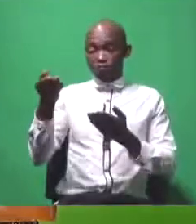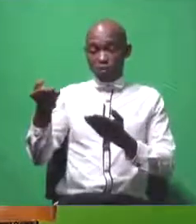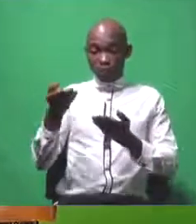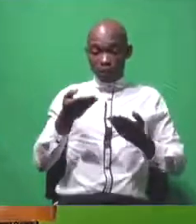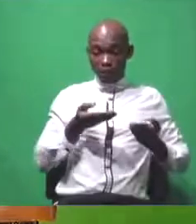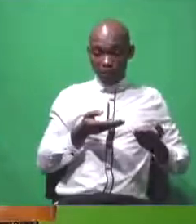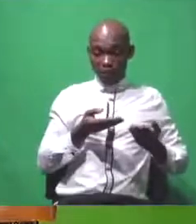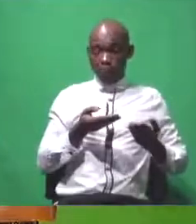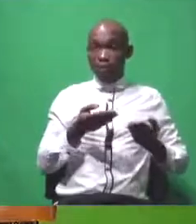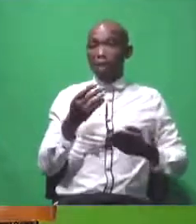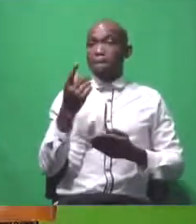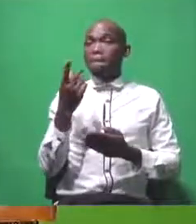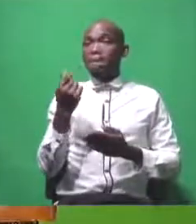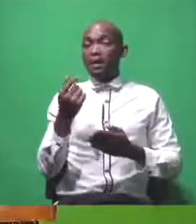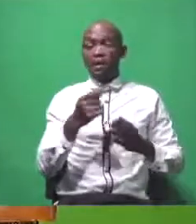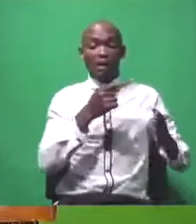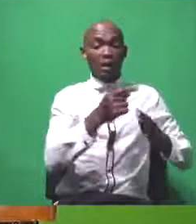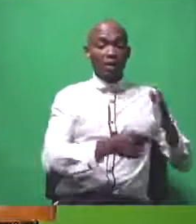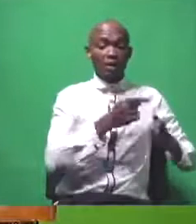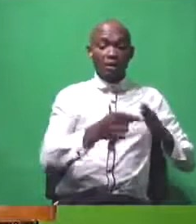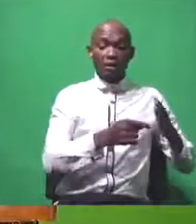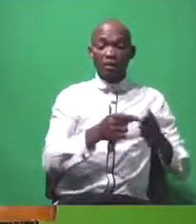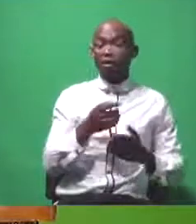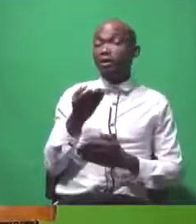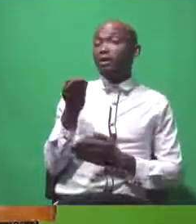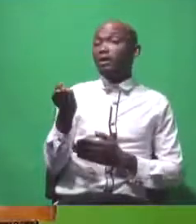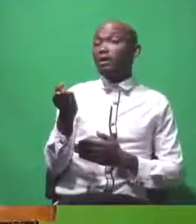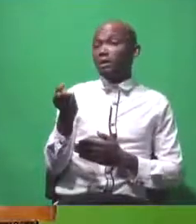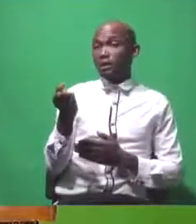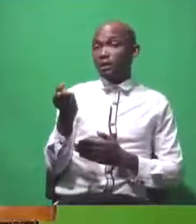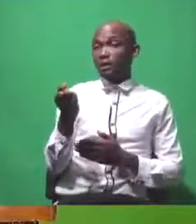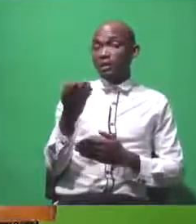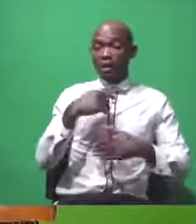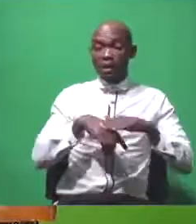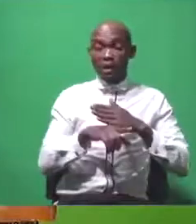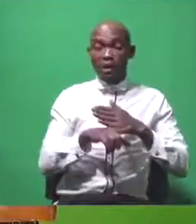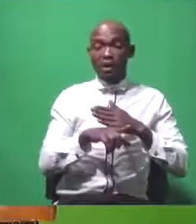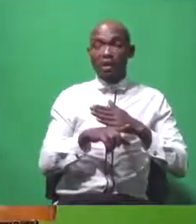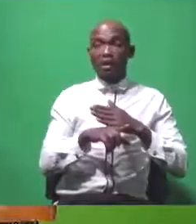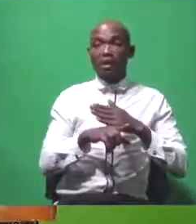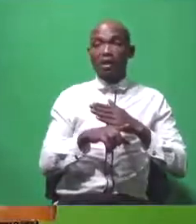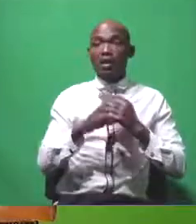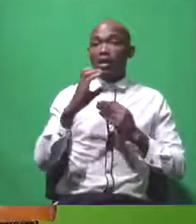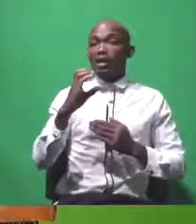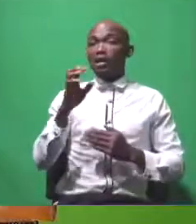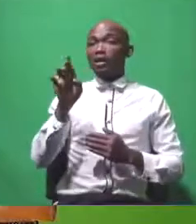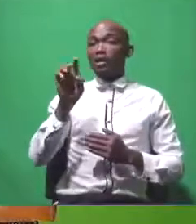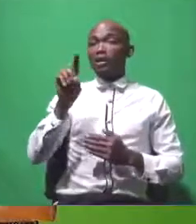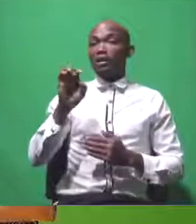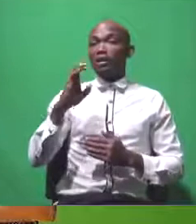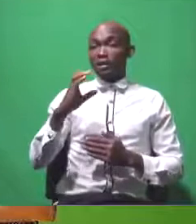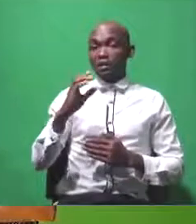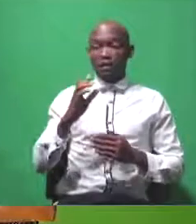RIP will record this transaction at the credit side by says that